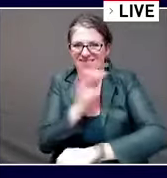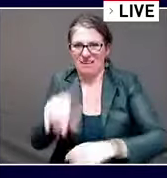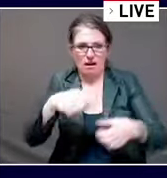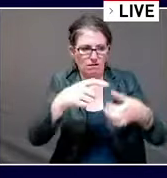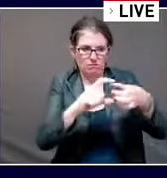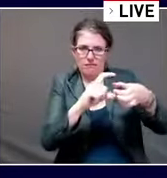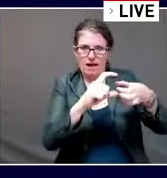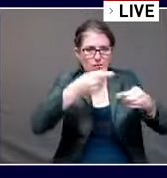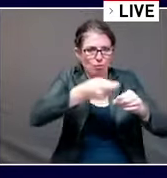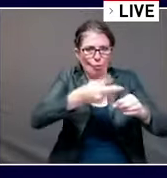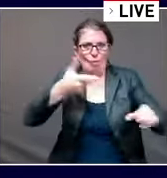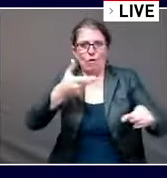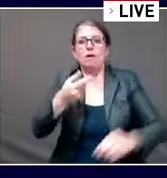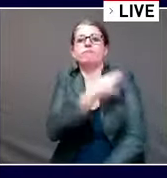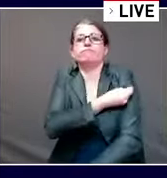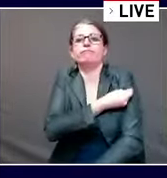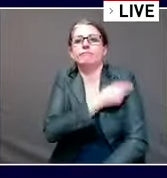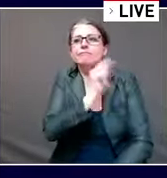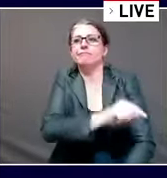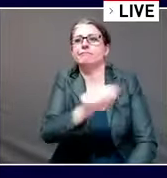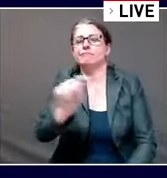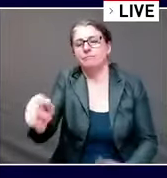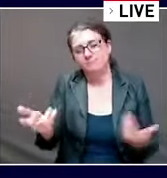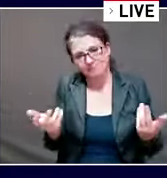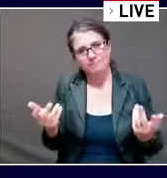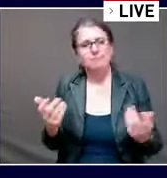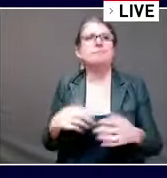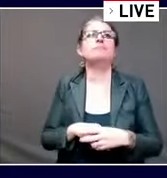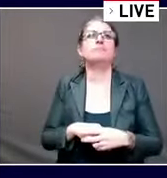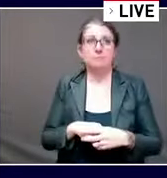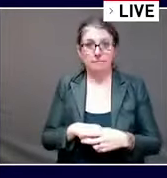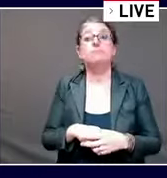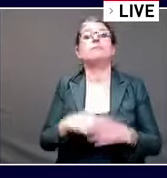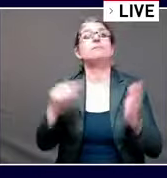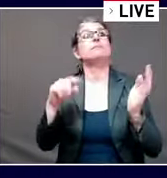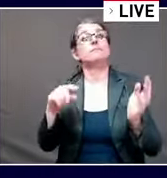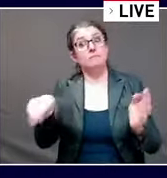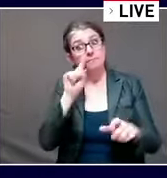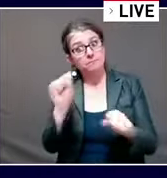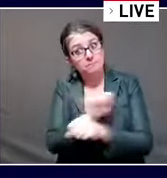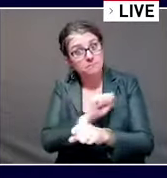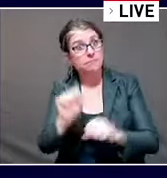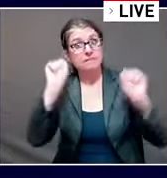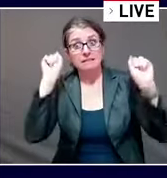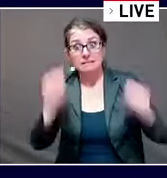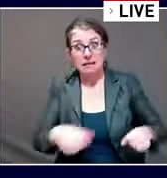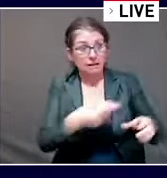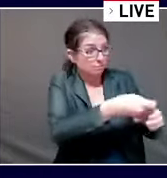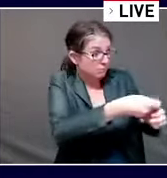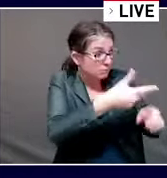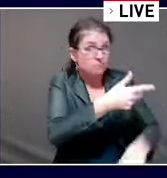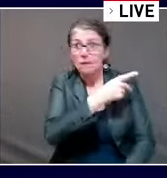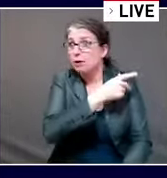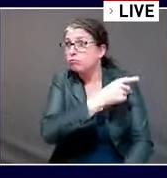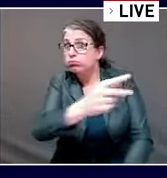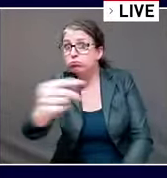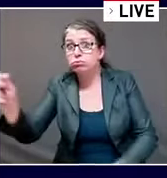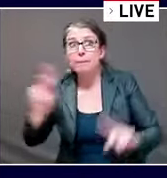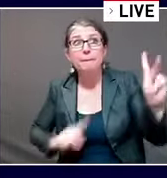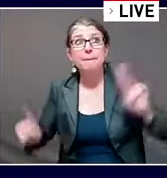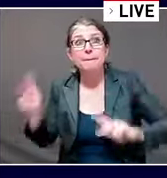for many months. That underscores why we cannot let our guard down with respect to COVID-19.